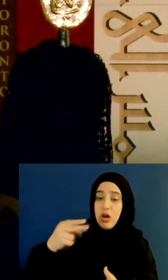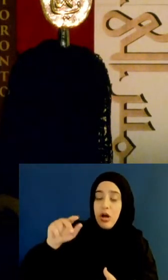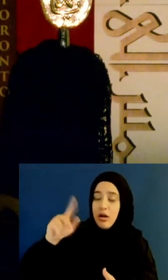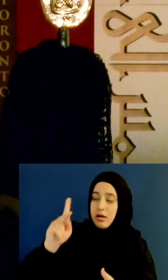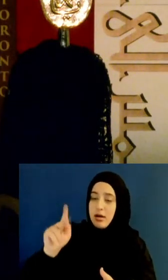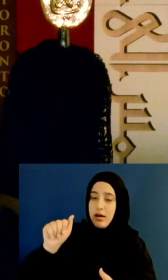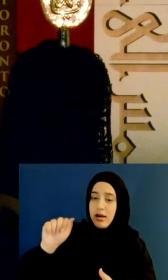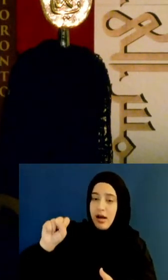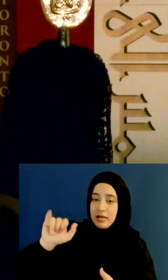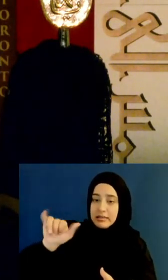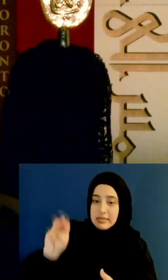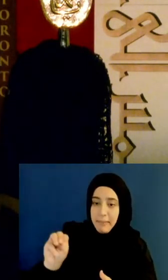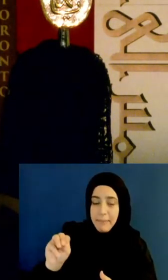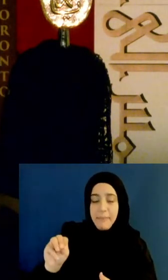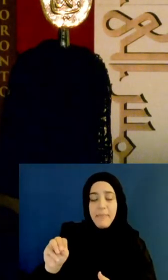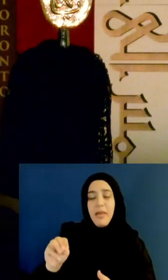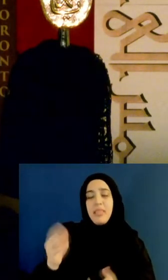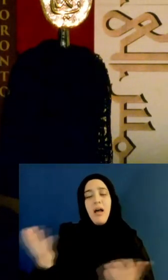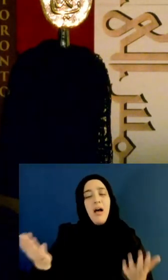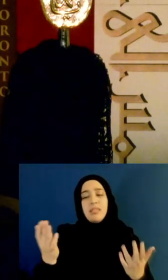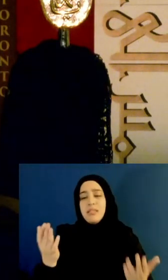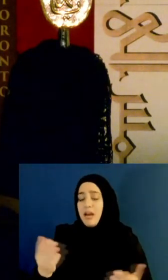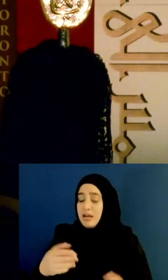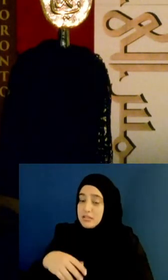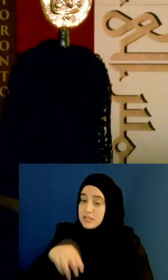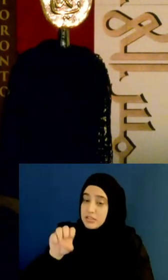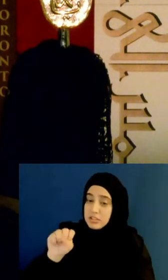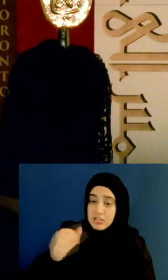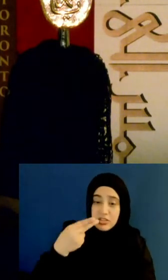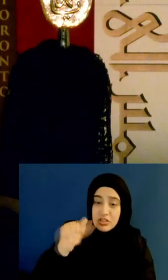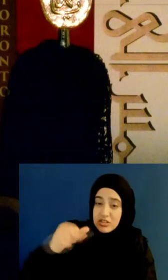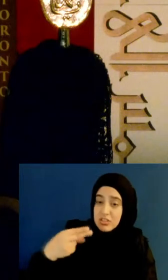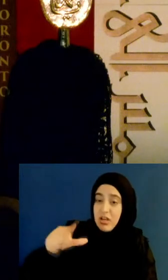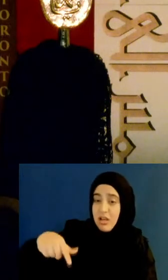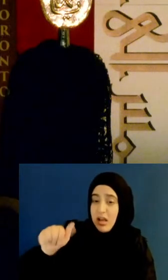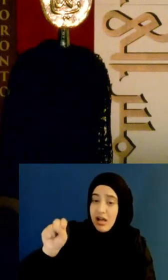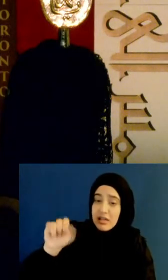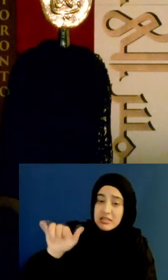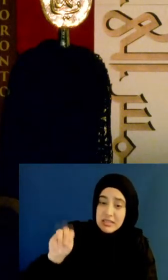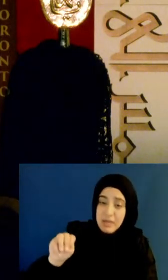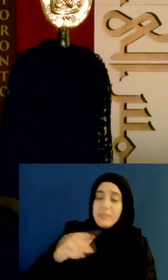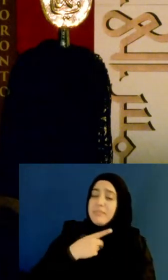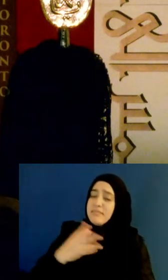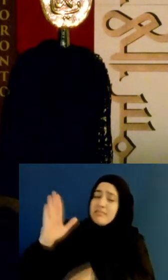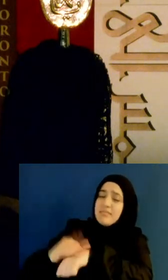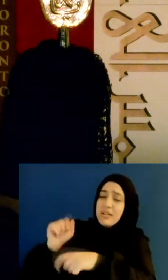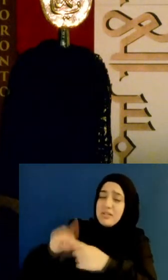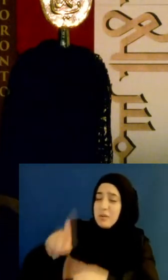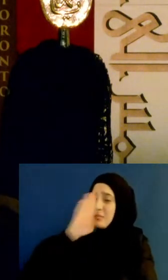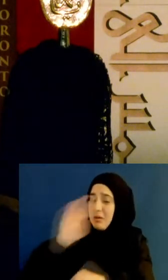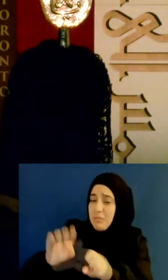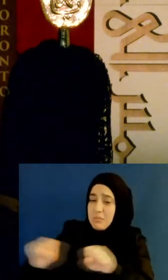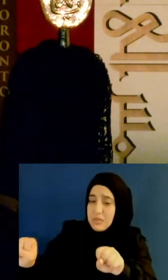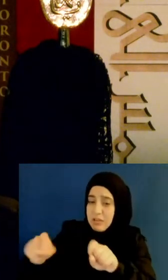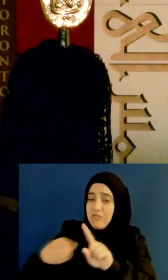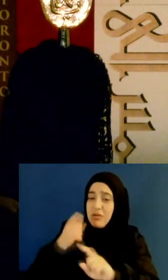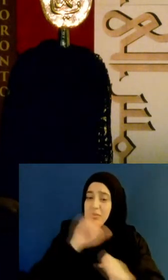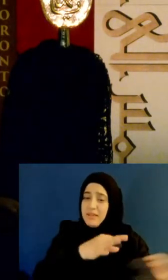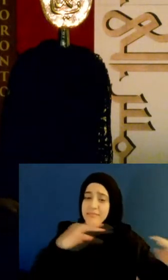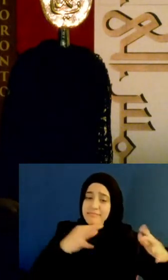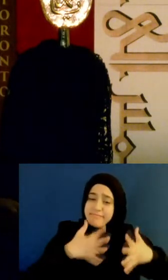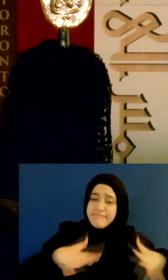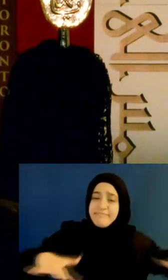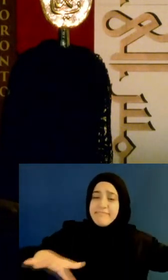Shah Qasim called out to Imam al-Hussein from the Maidan, the pain in the cry of